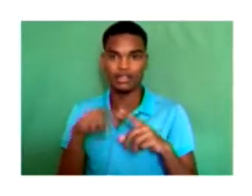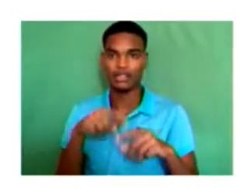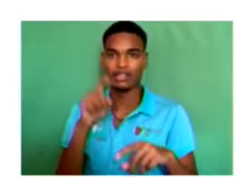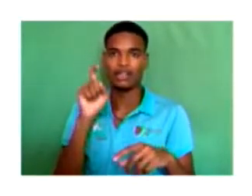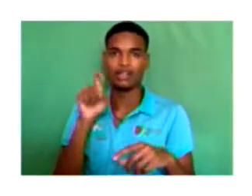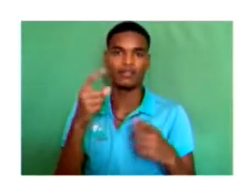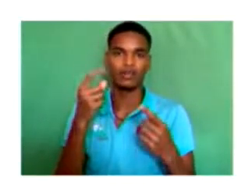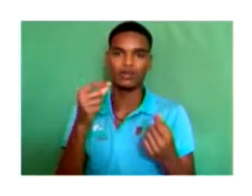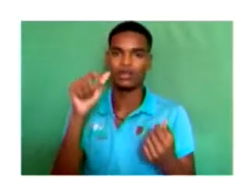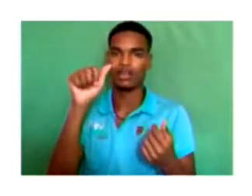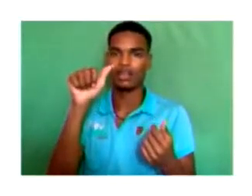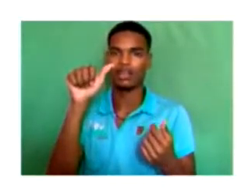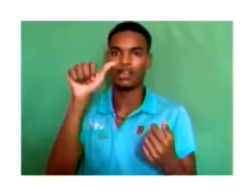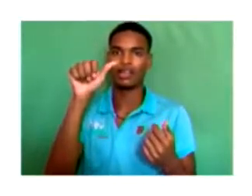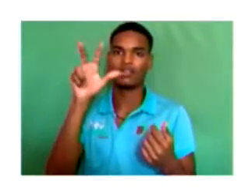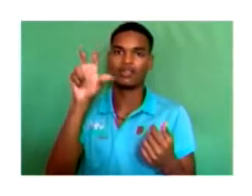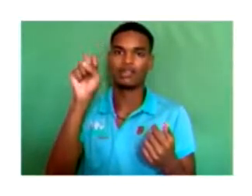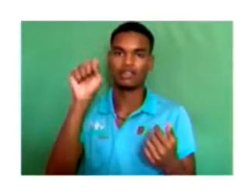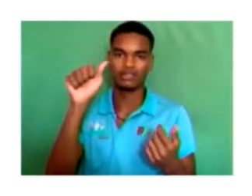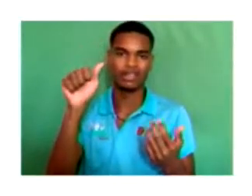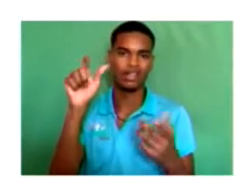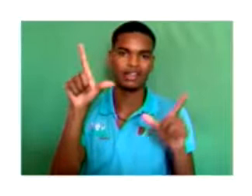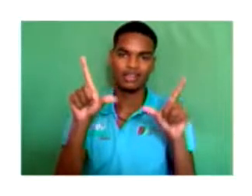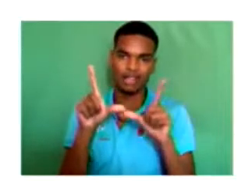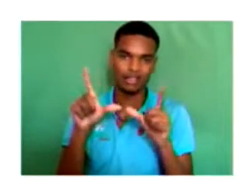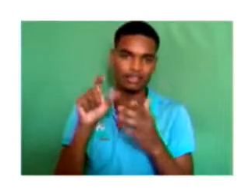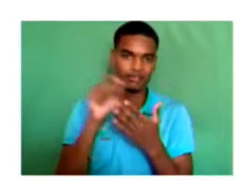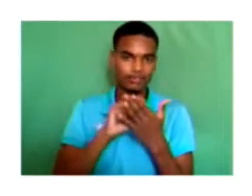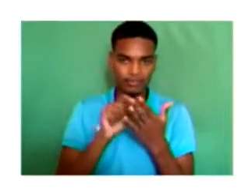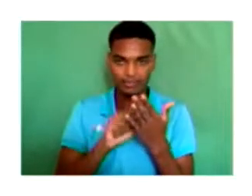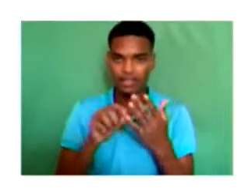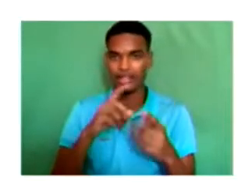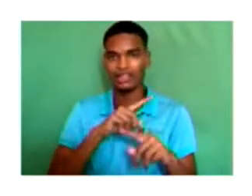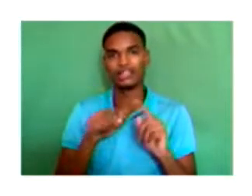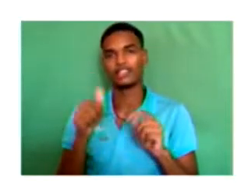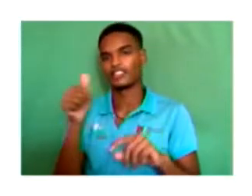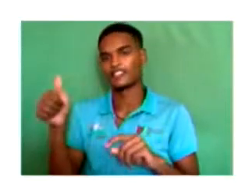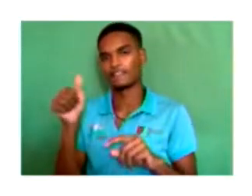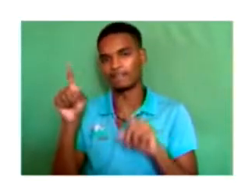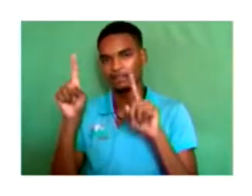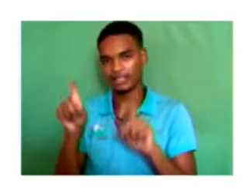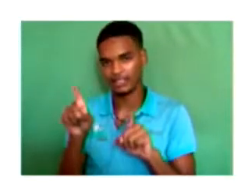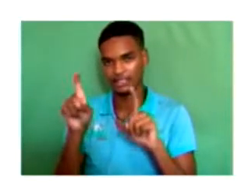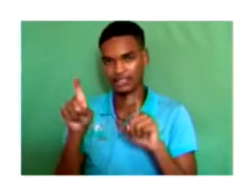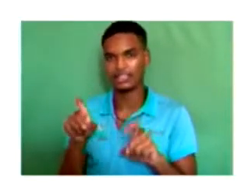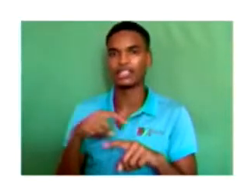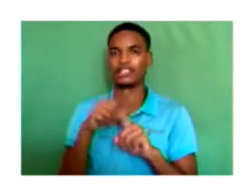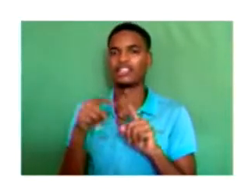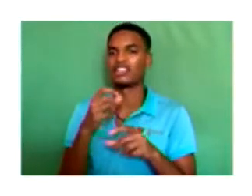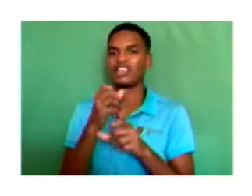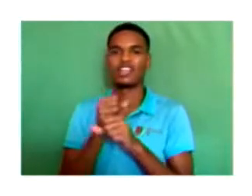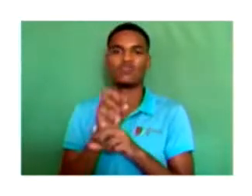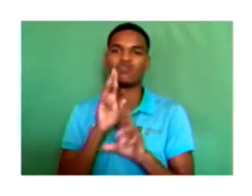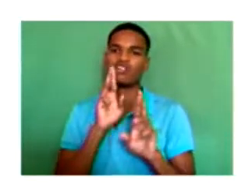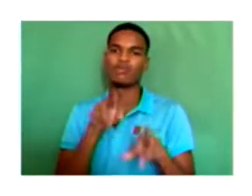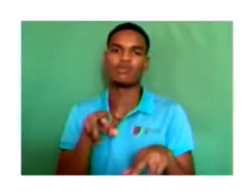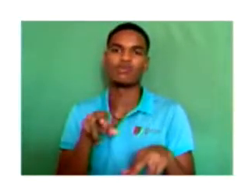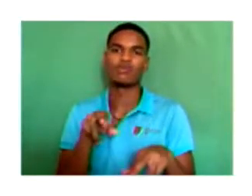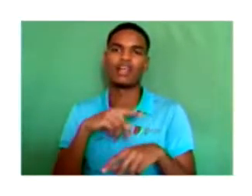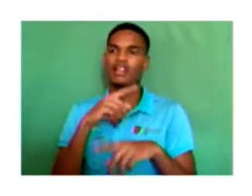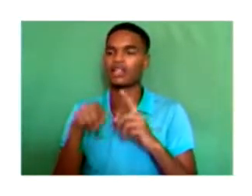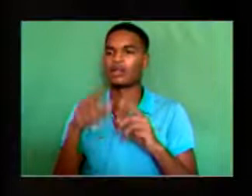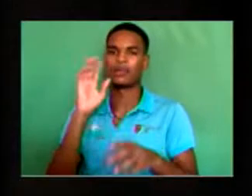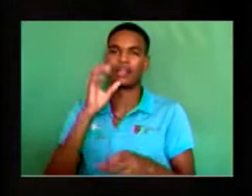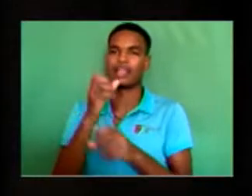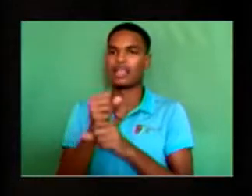A3SA licensing and so on. They self-test, and then they get a report, and that's where the logo is awarded. So it's not